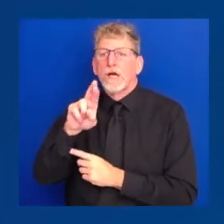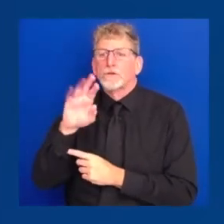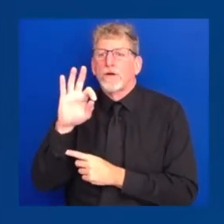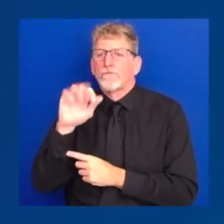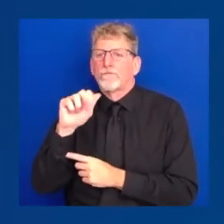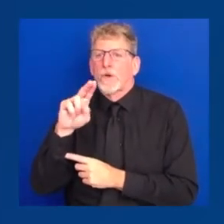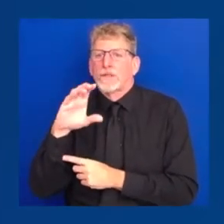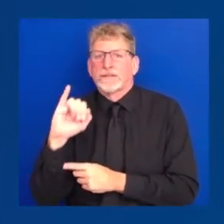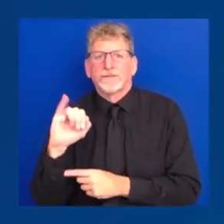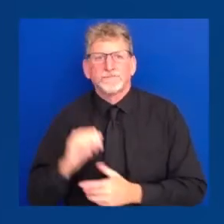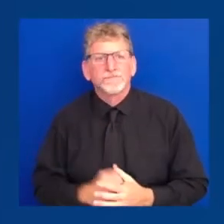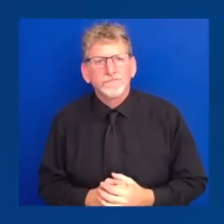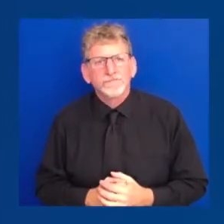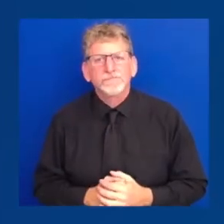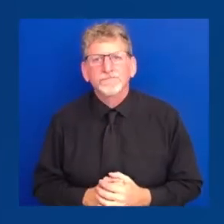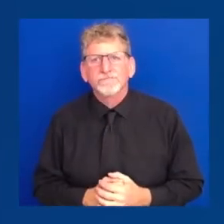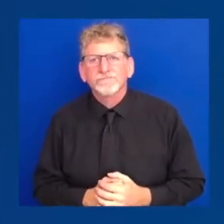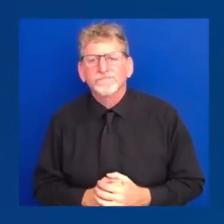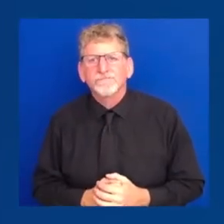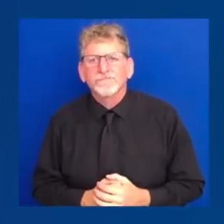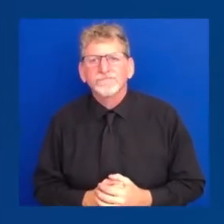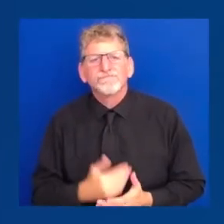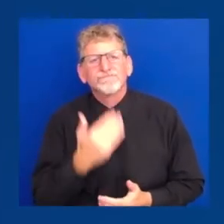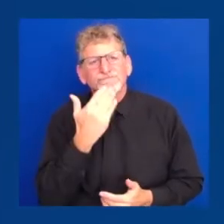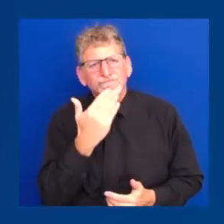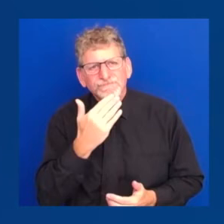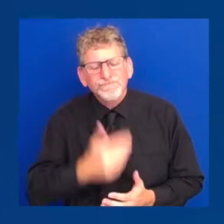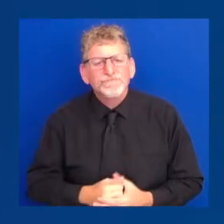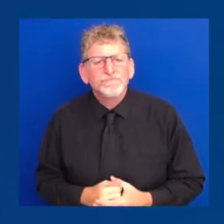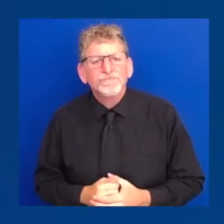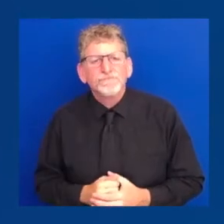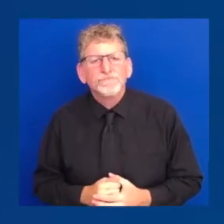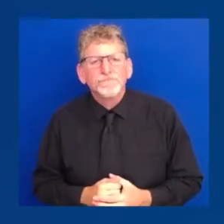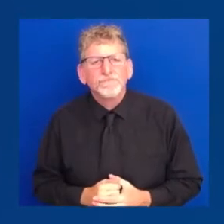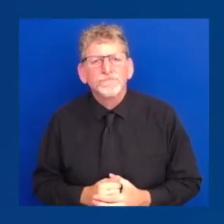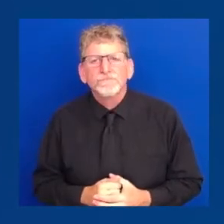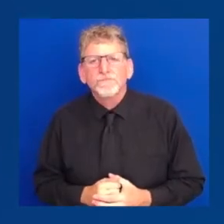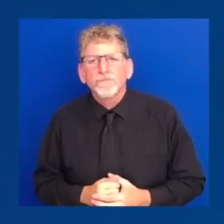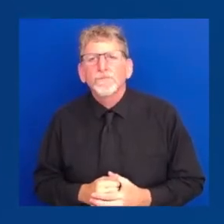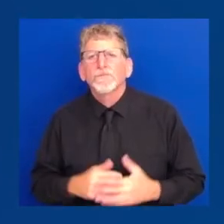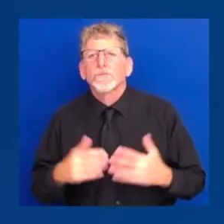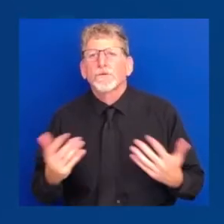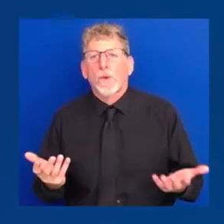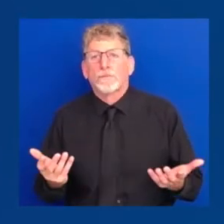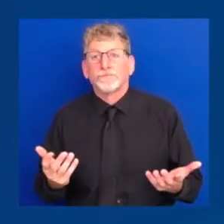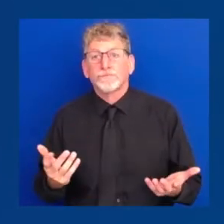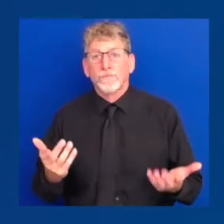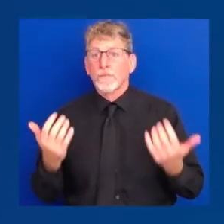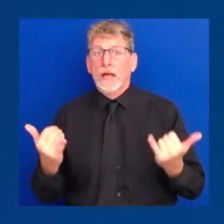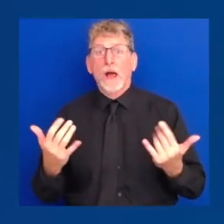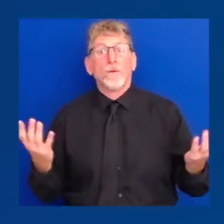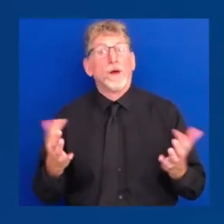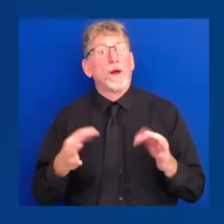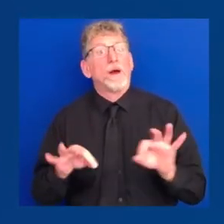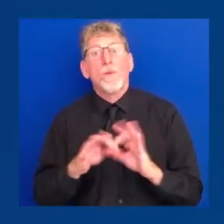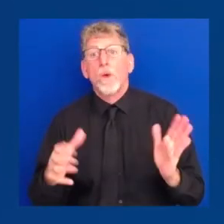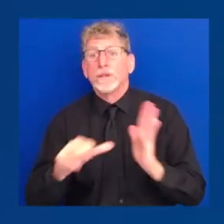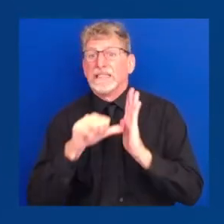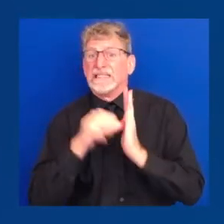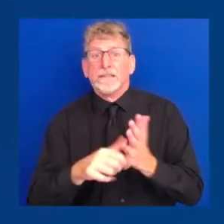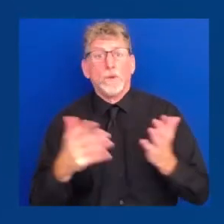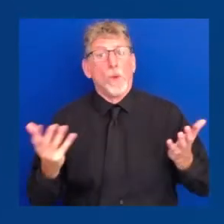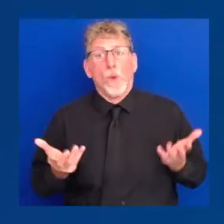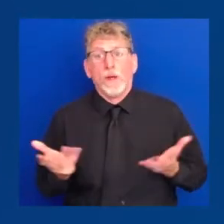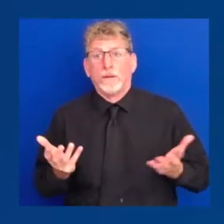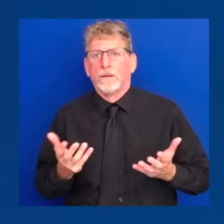moving forward. In this regard, it is important to point out the unprecedented global research effort that brought us